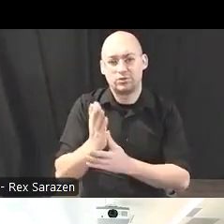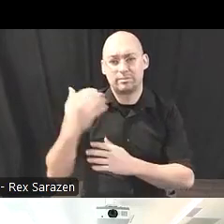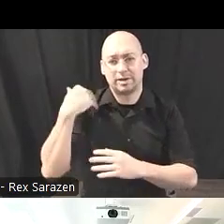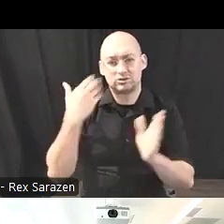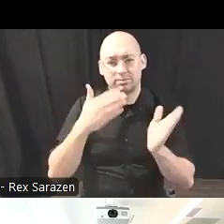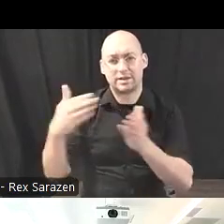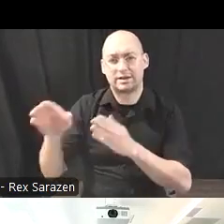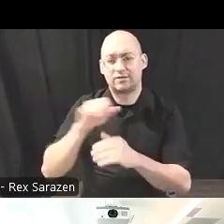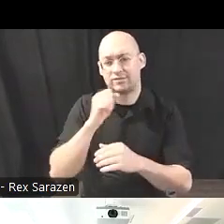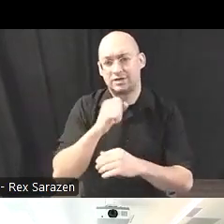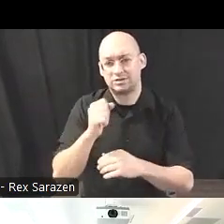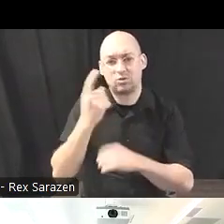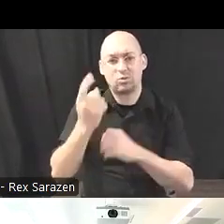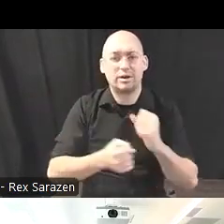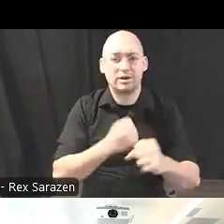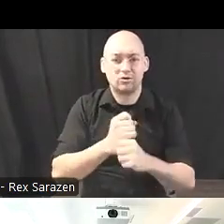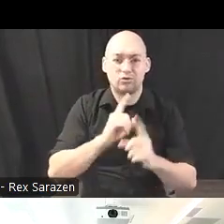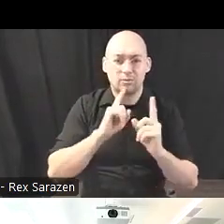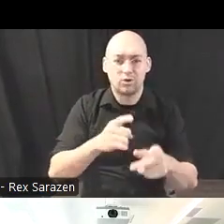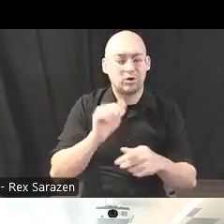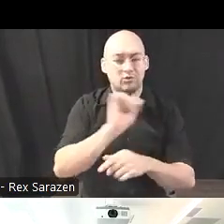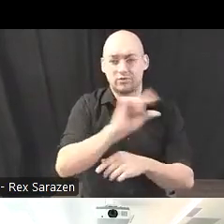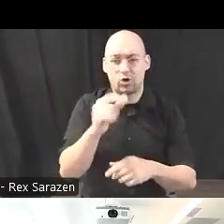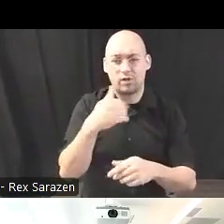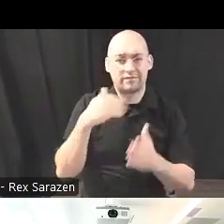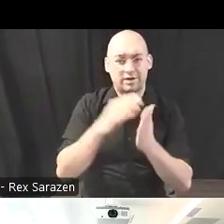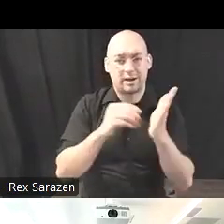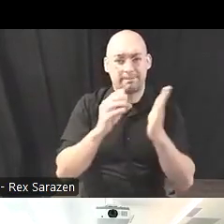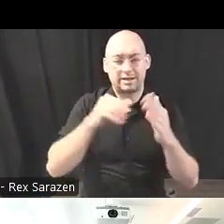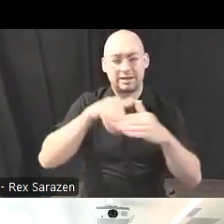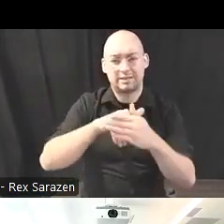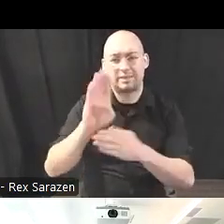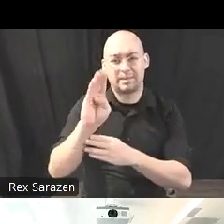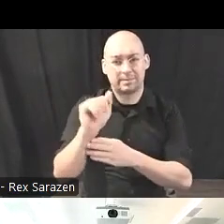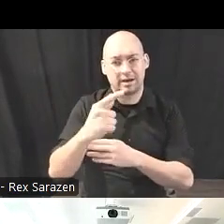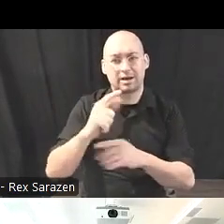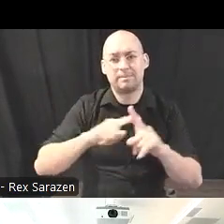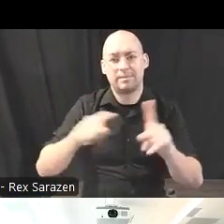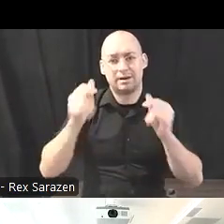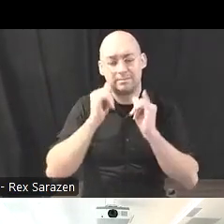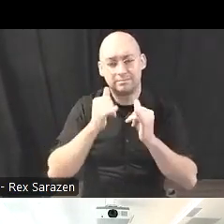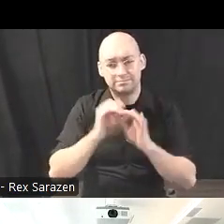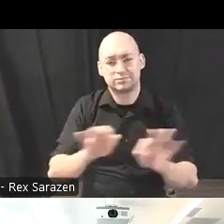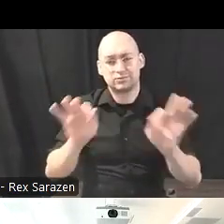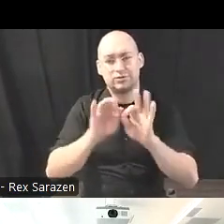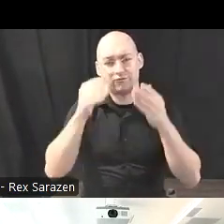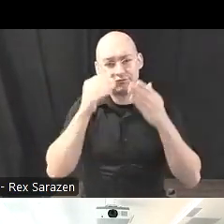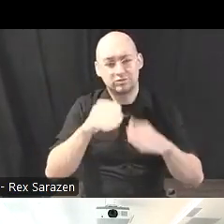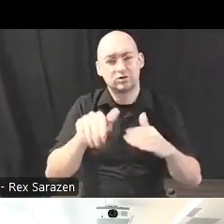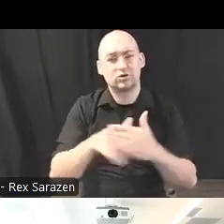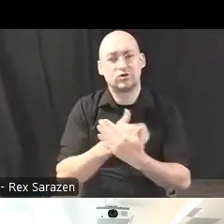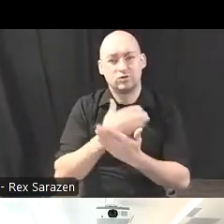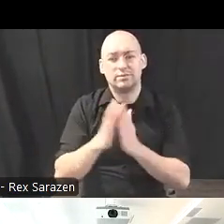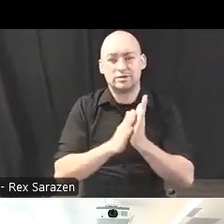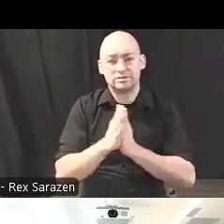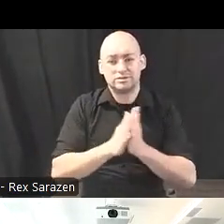Aging annual report. You all have a copy of it in your bags, but then most importantly, focusing on the new initiatives and the key themes that are